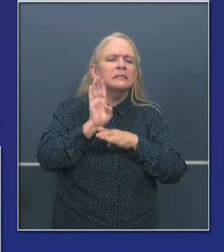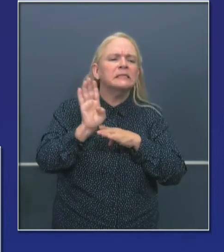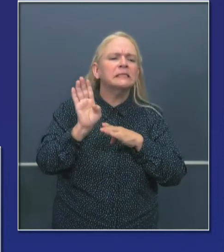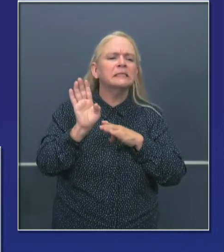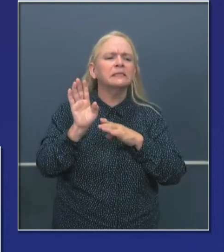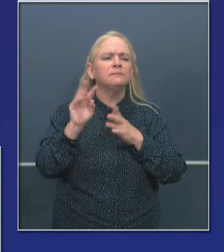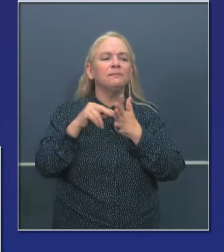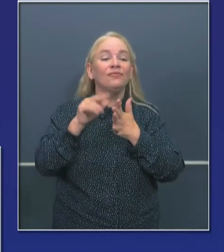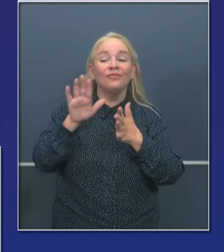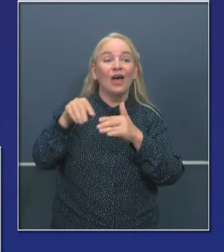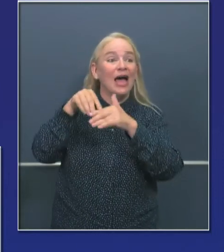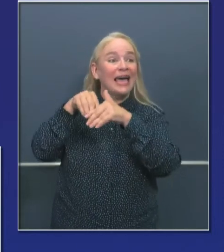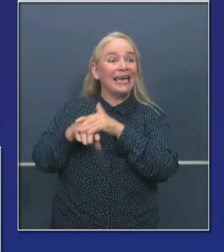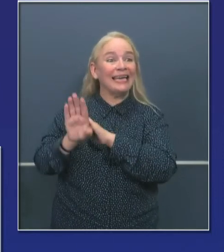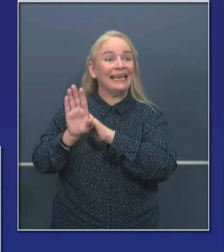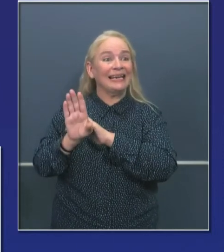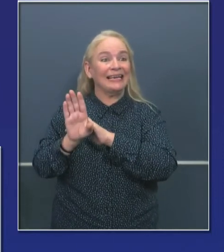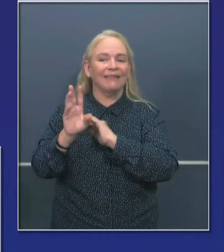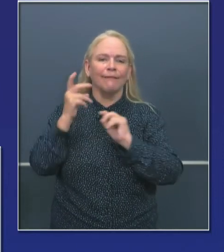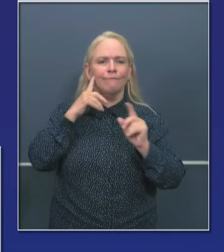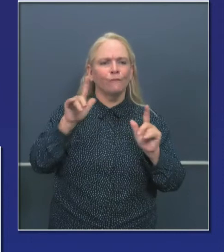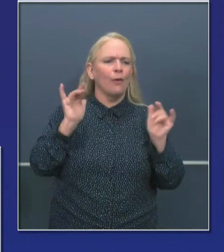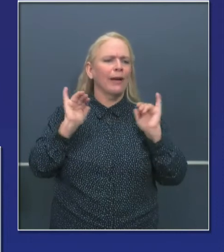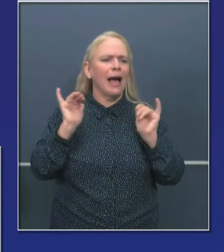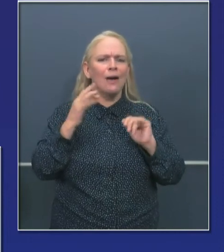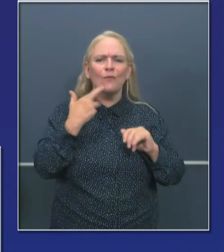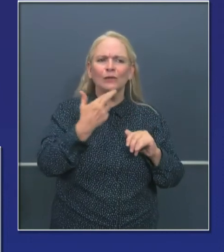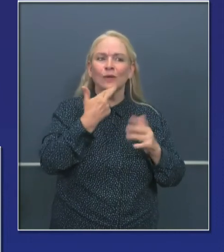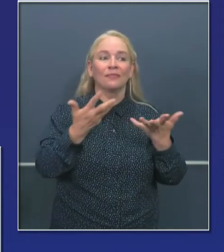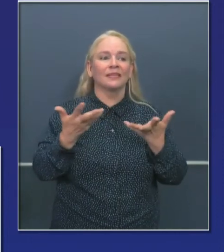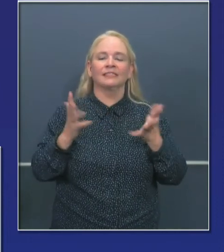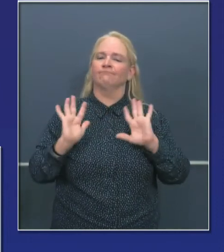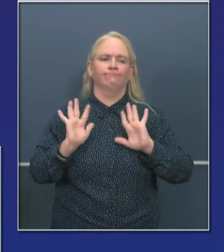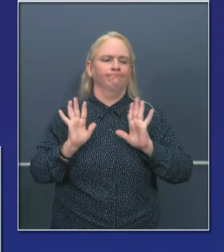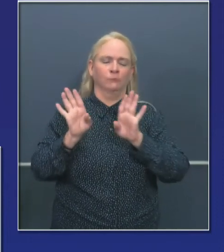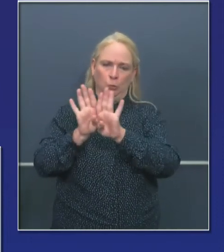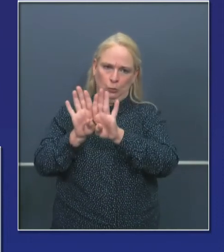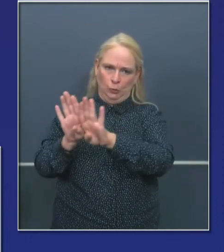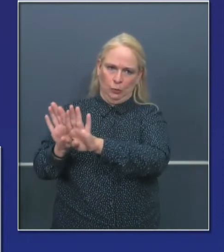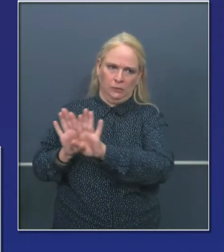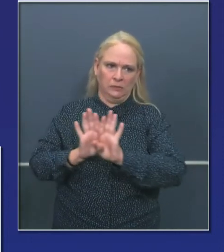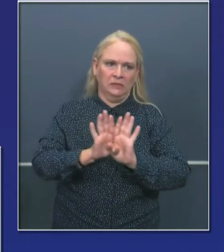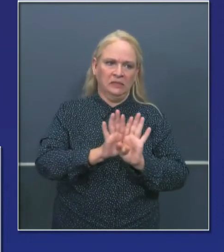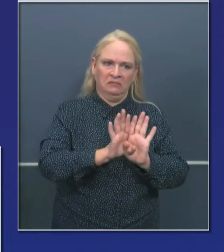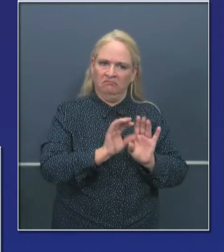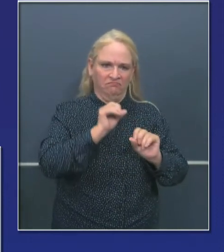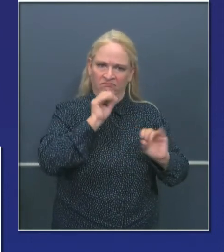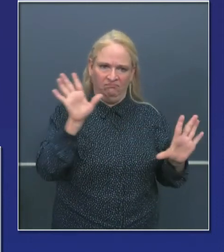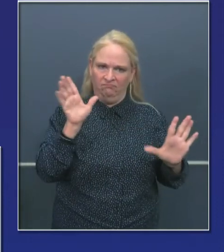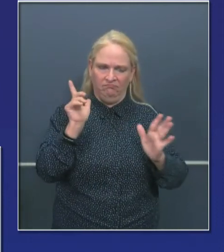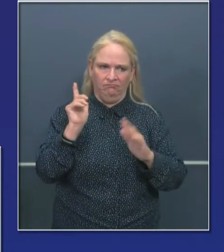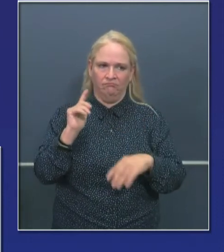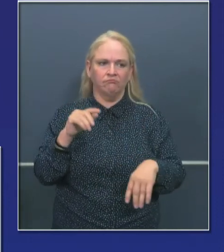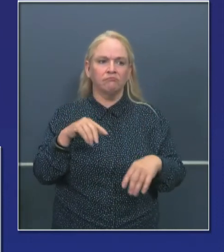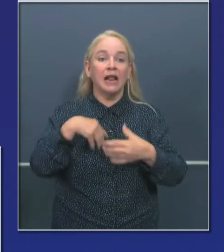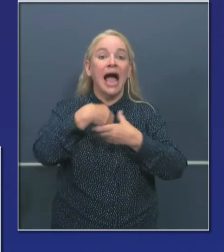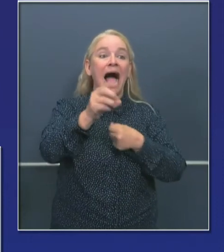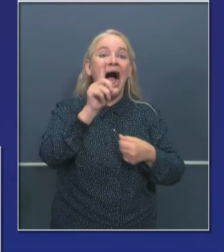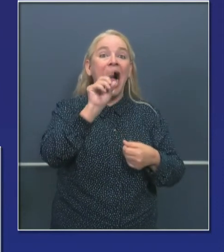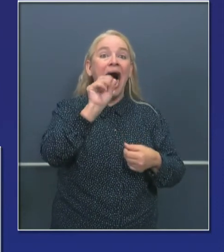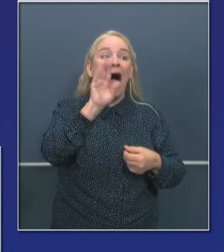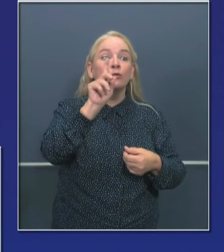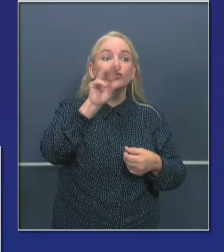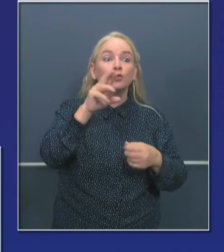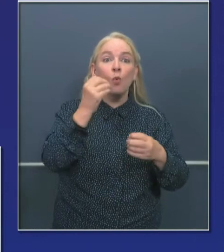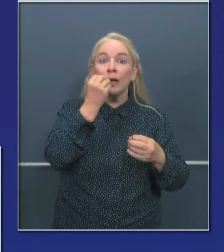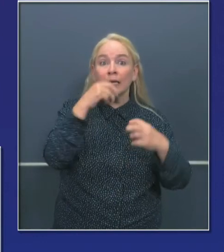Indoor activities is where we're trying to push outdoors. Indoor dining, we want to push outdoor dining. I want to get